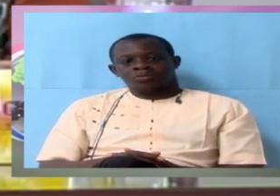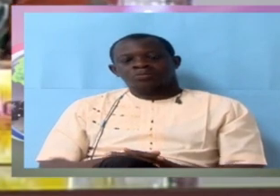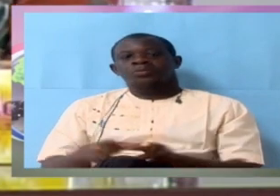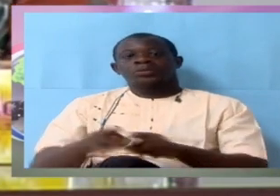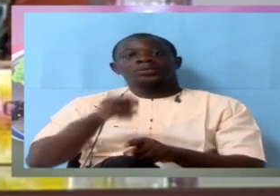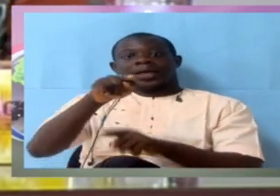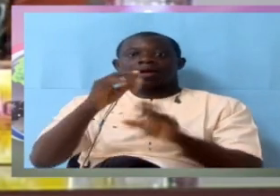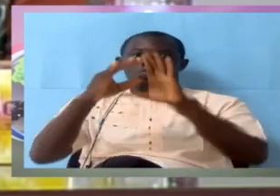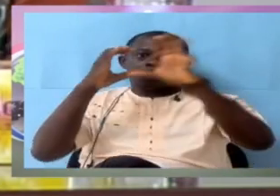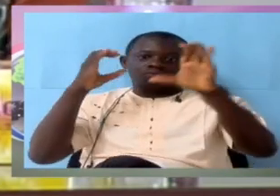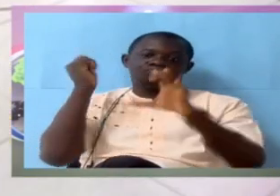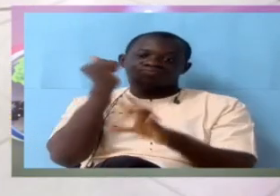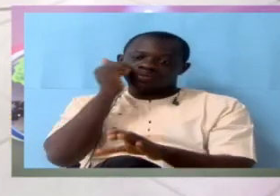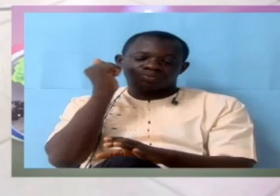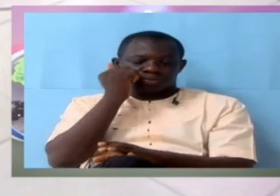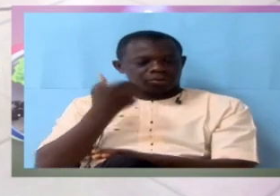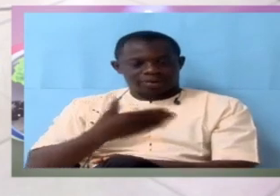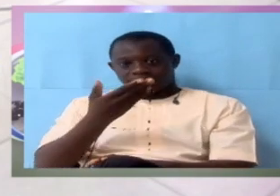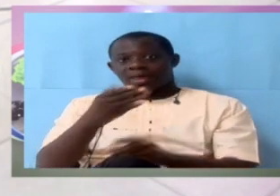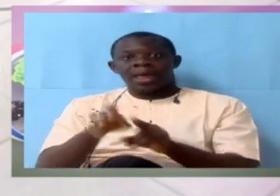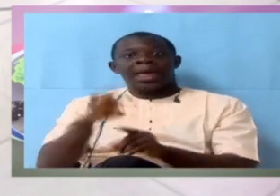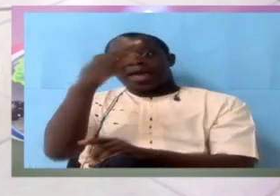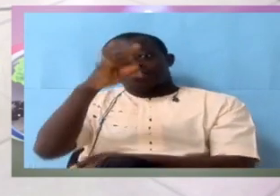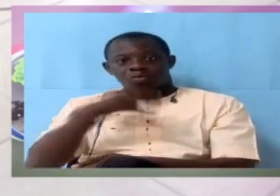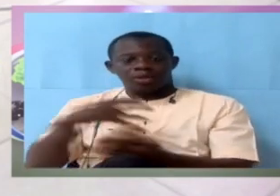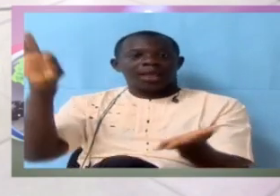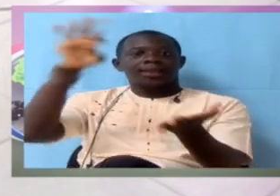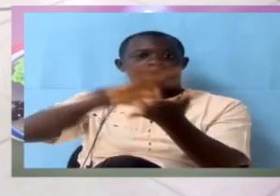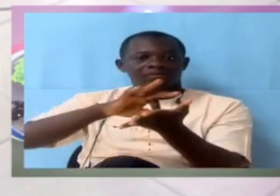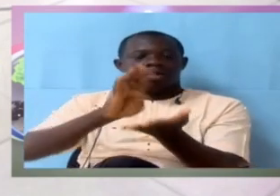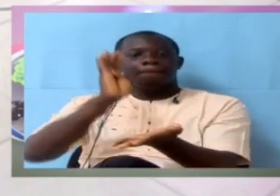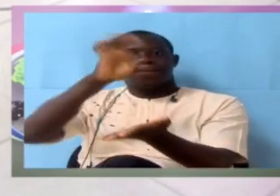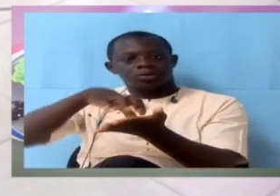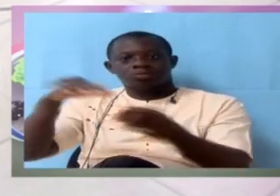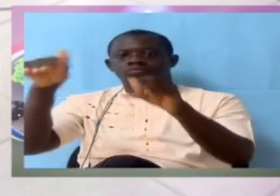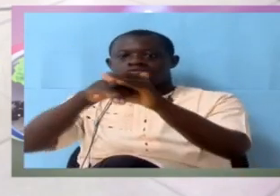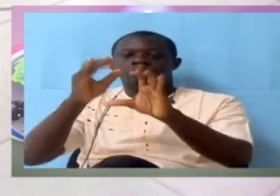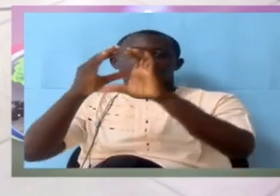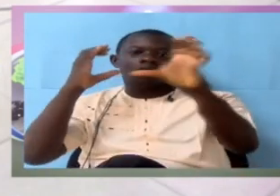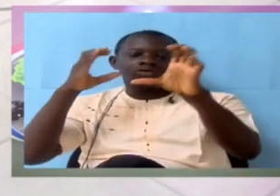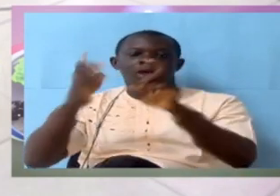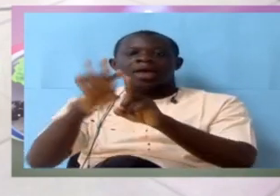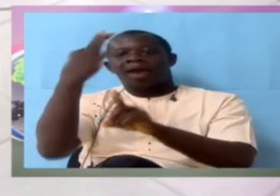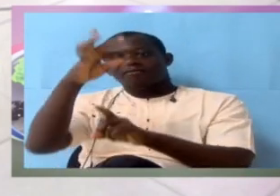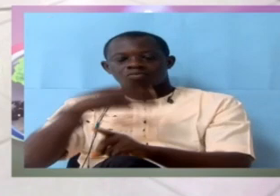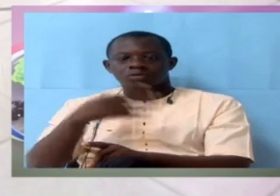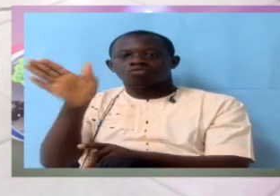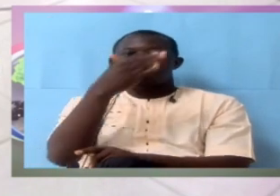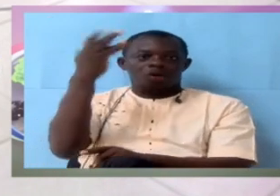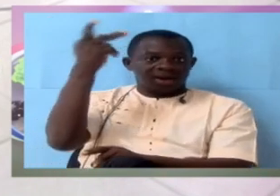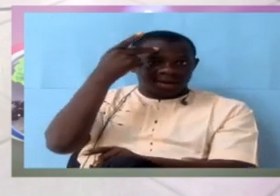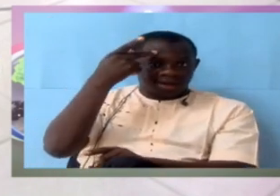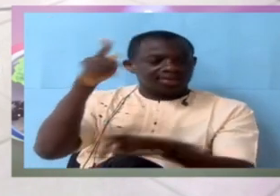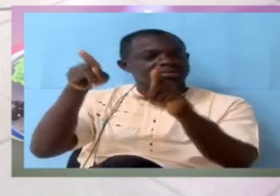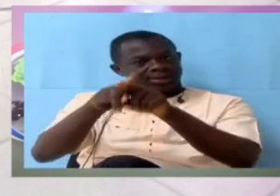That bus is always there. Whenever we are supposed to travel to Banjul, we join that bus. Whenever we are supposed to travel to Kanilai,